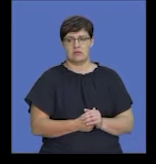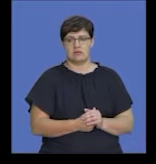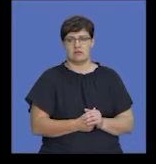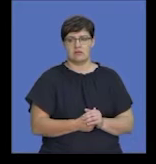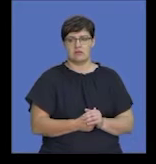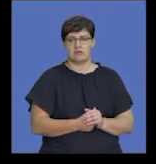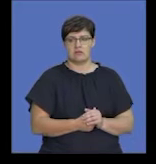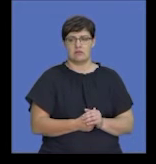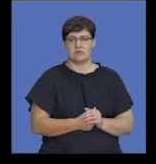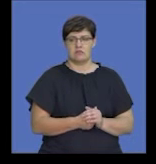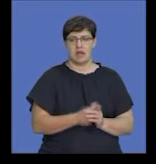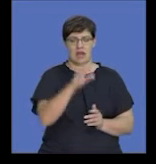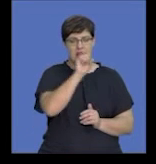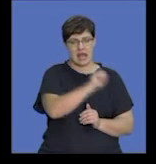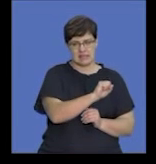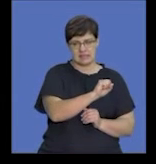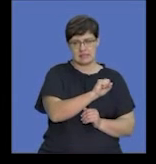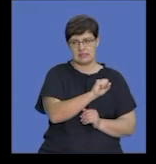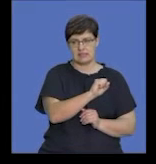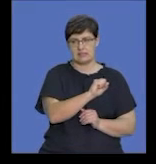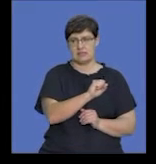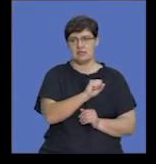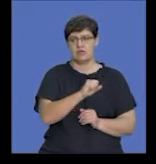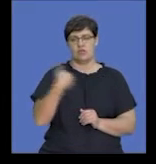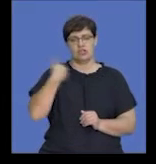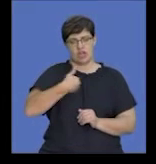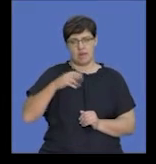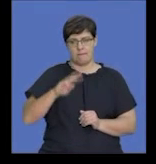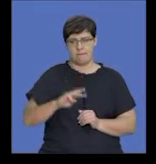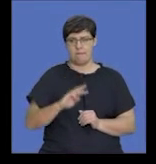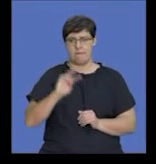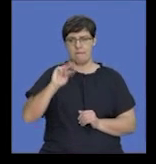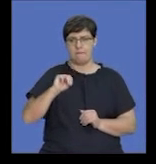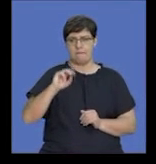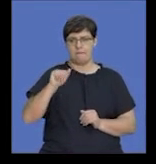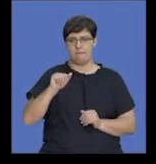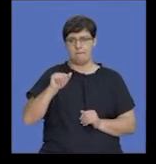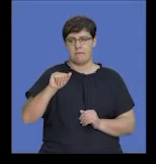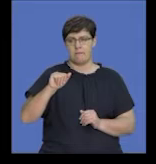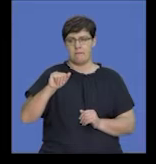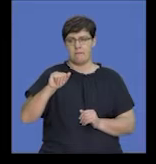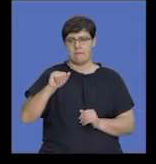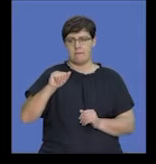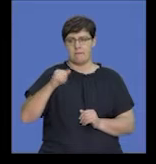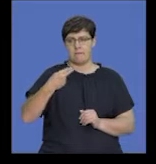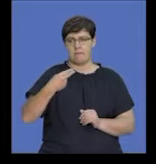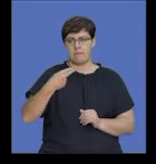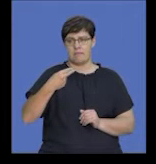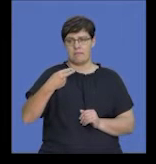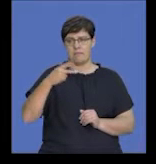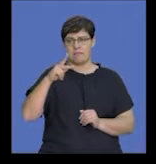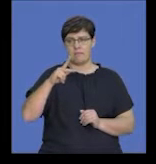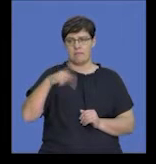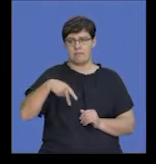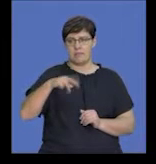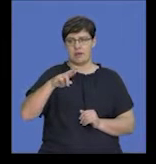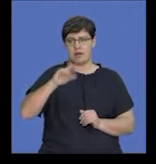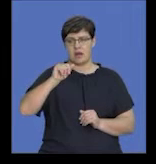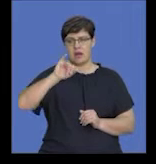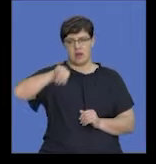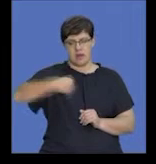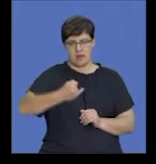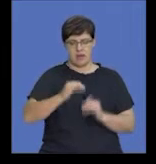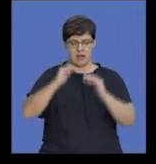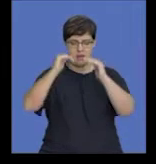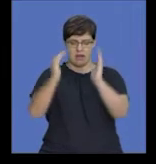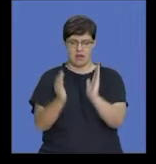initial and then you write in your surname, and then in brackets you would indicate whether